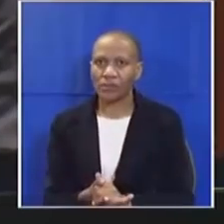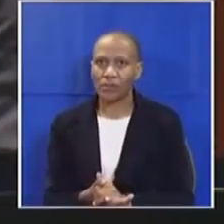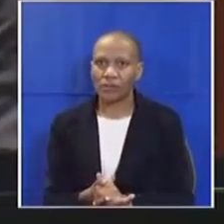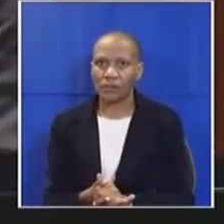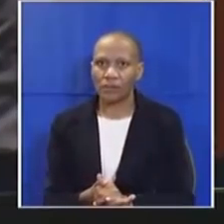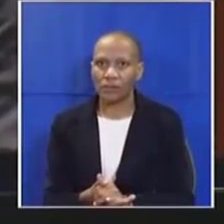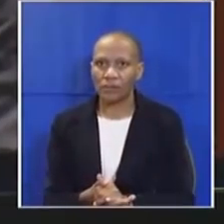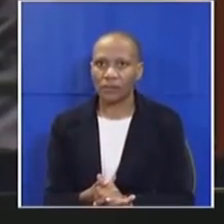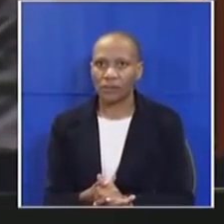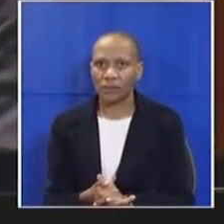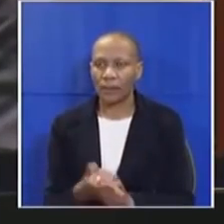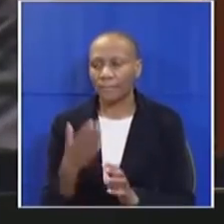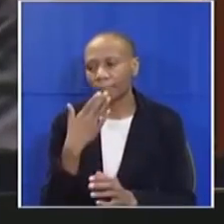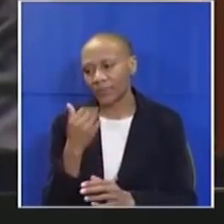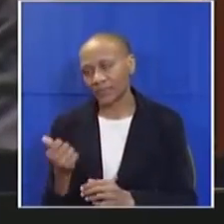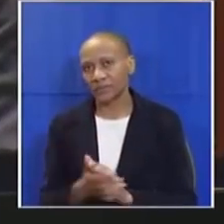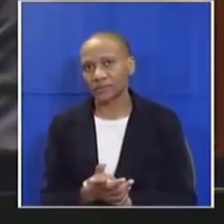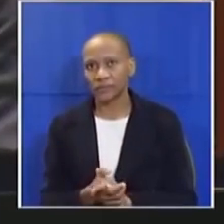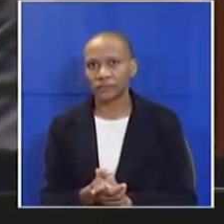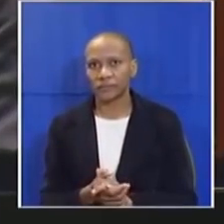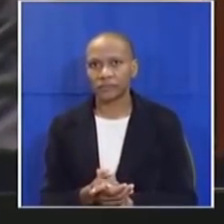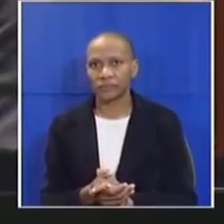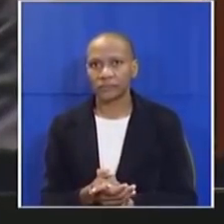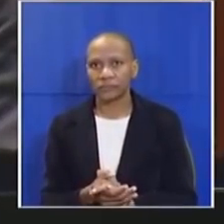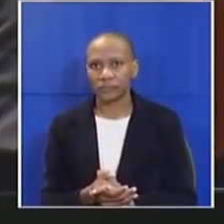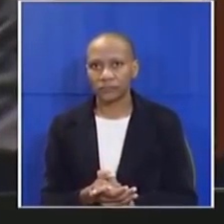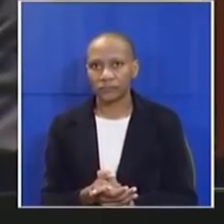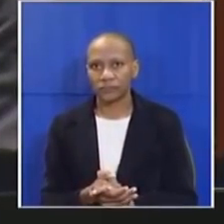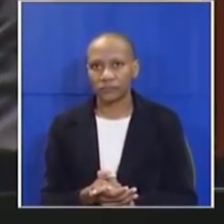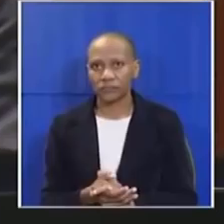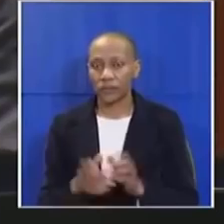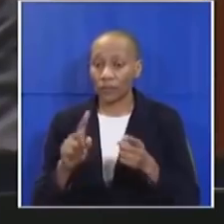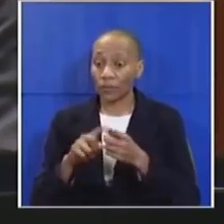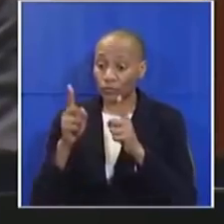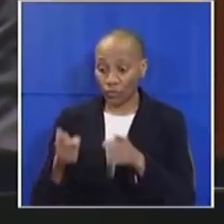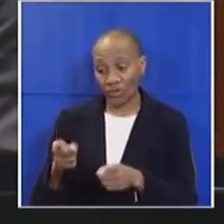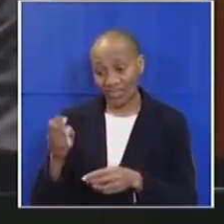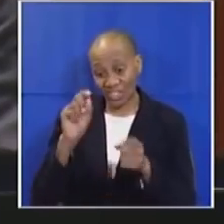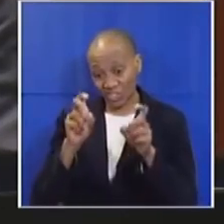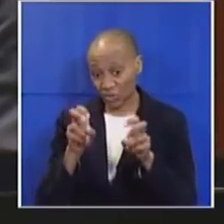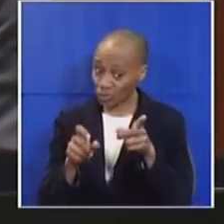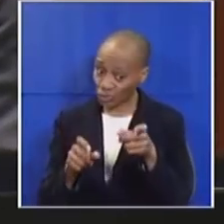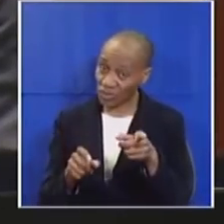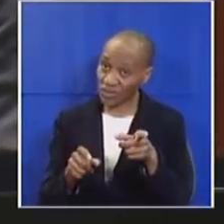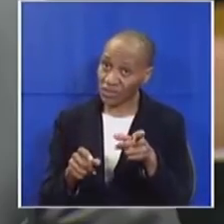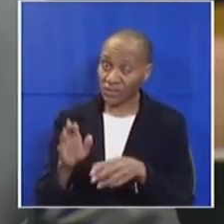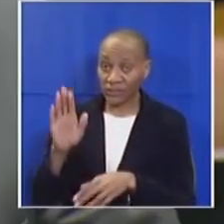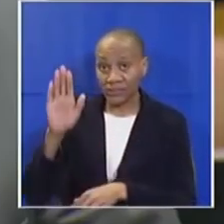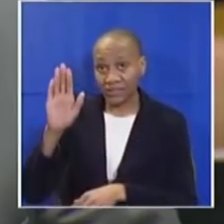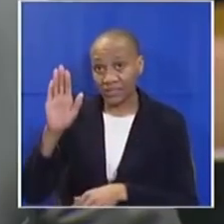Could you please let the Honourable Member... Now, before we leave, Honourable Speaker, a point of order on that matter.